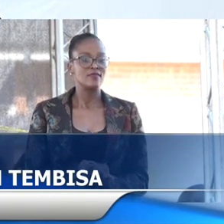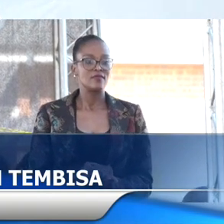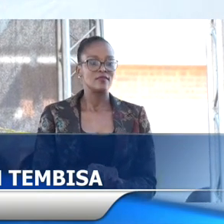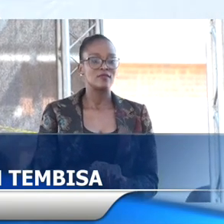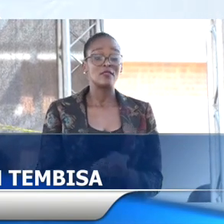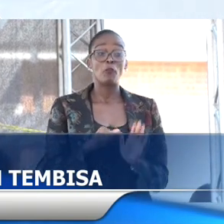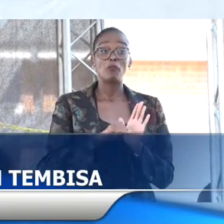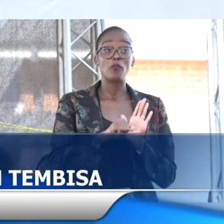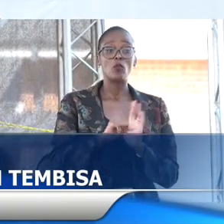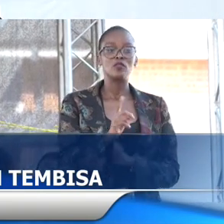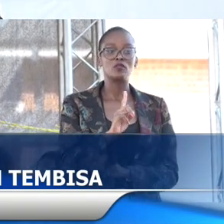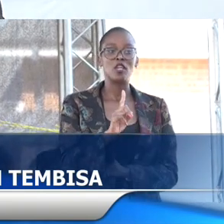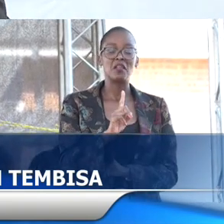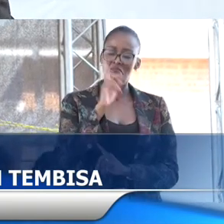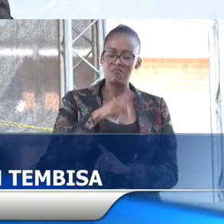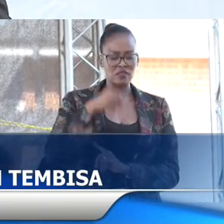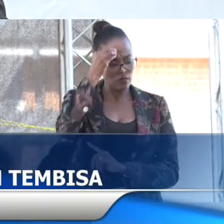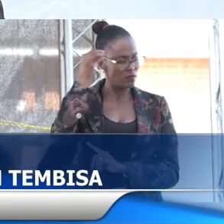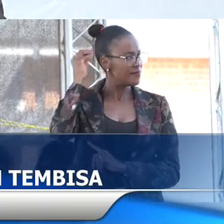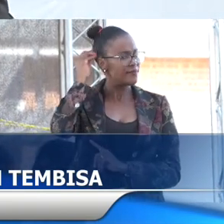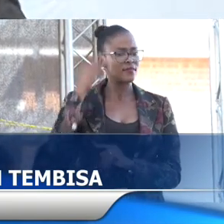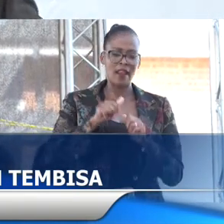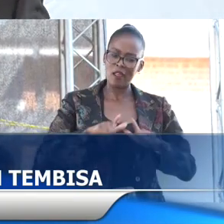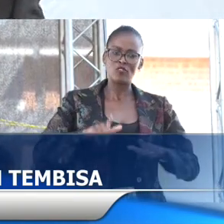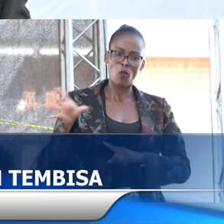It's important to tsebe malime ka moka,